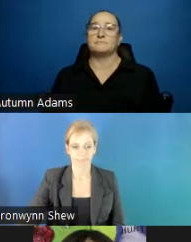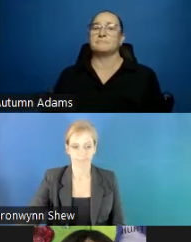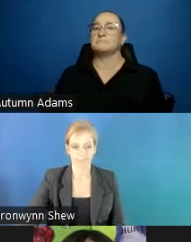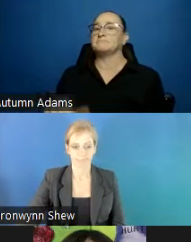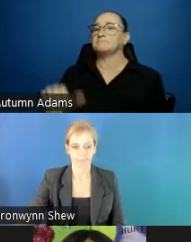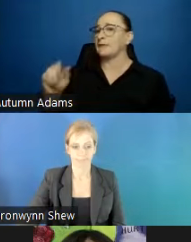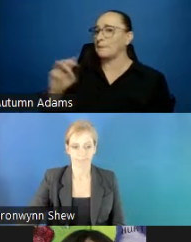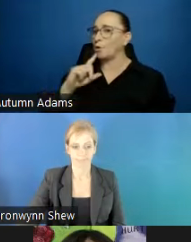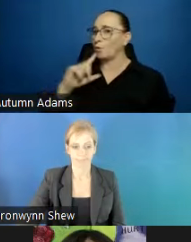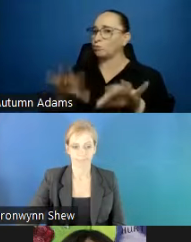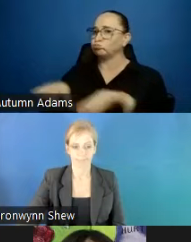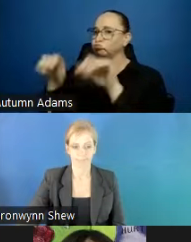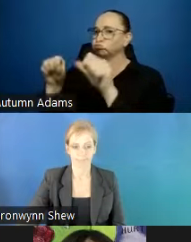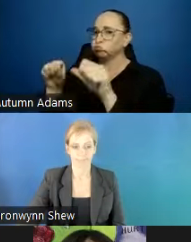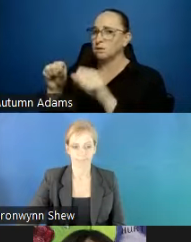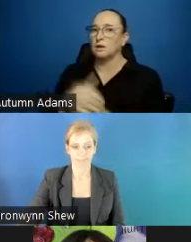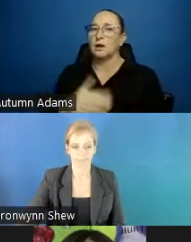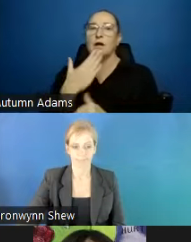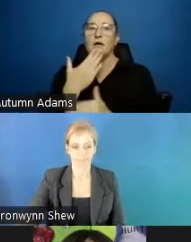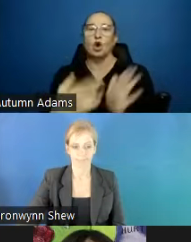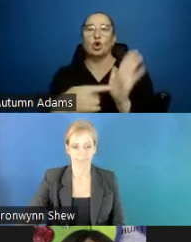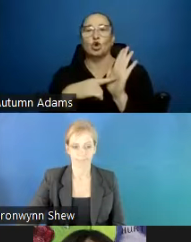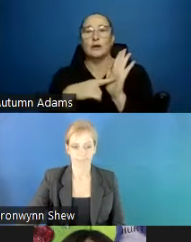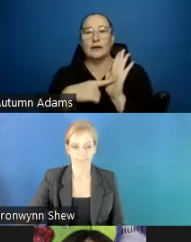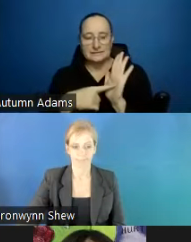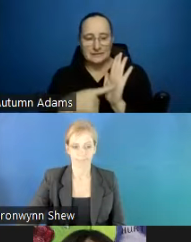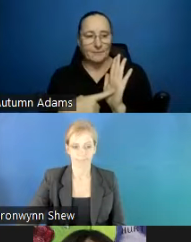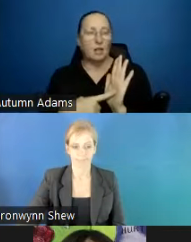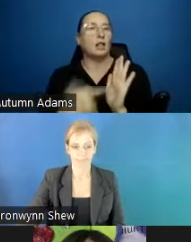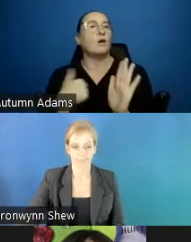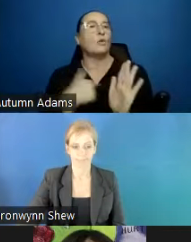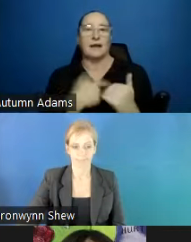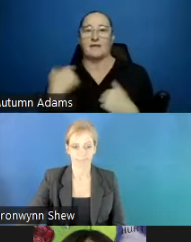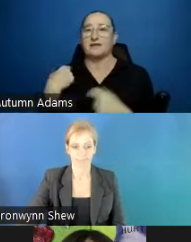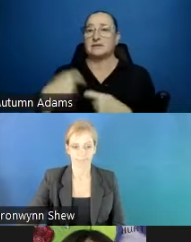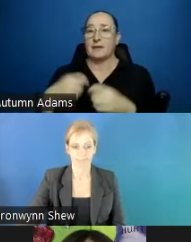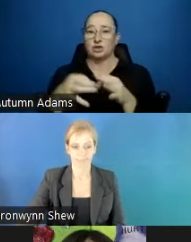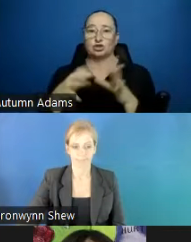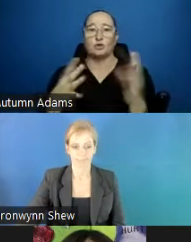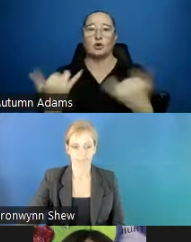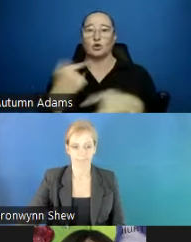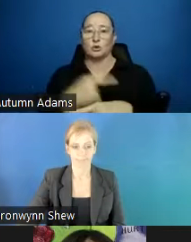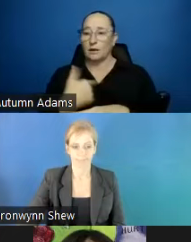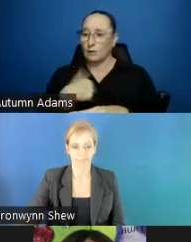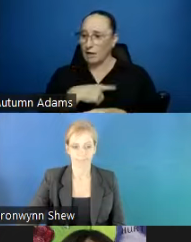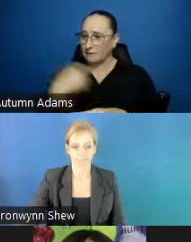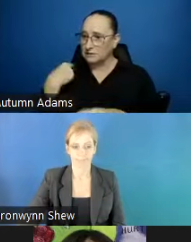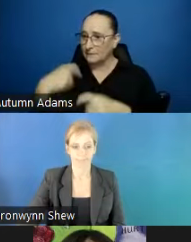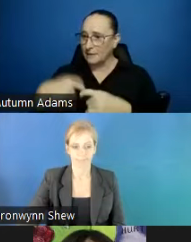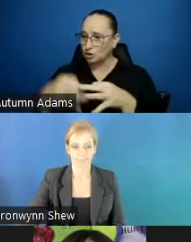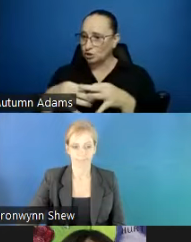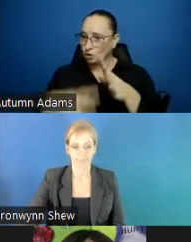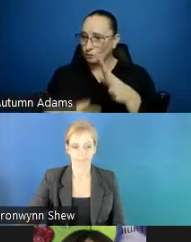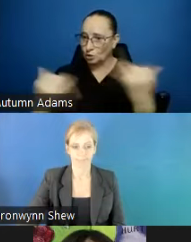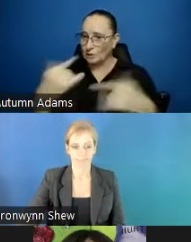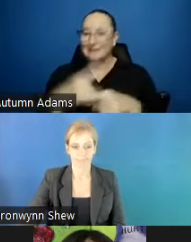So a good example is we have a Spanish interpreter today, right? We have a Spanish interpreter. So it's the same thing of